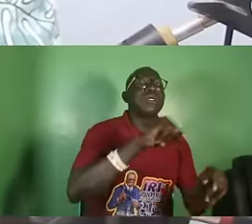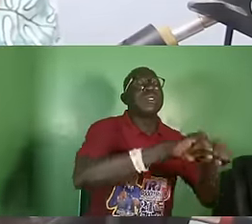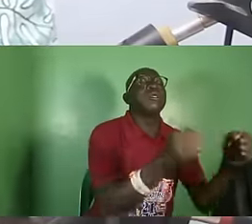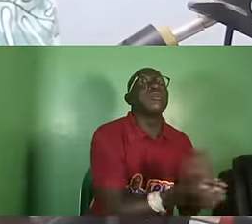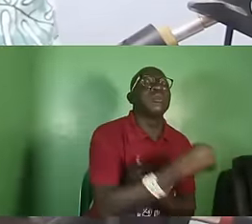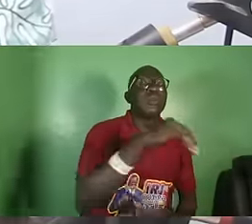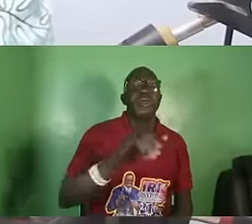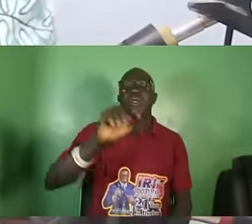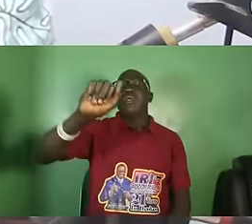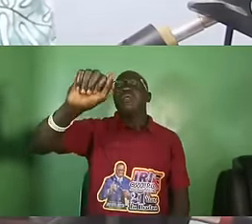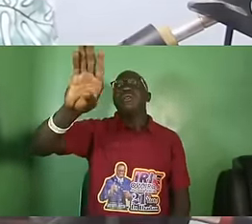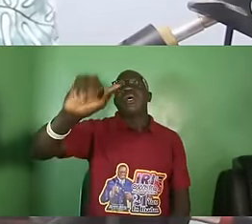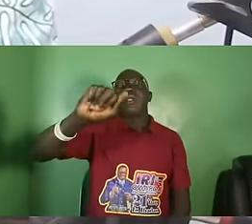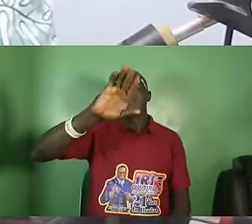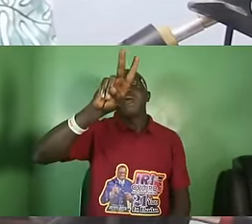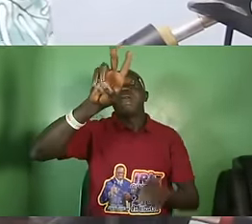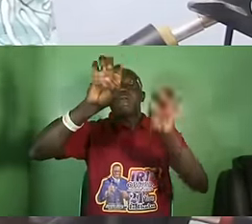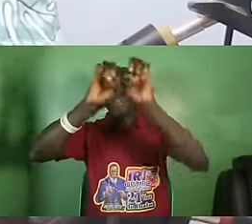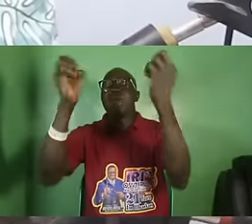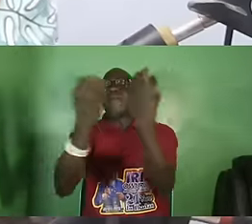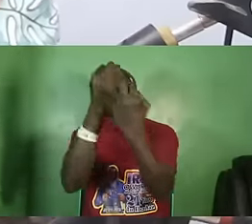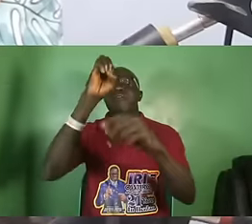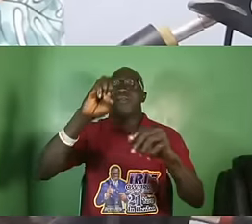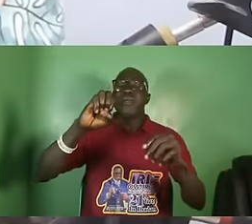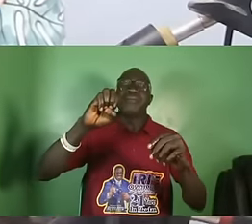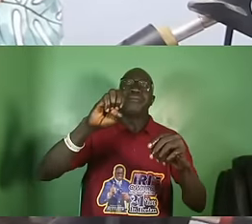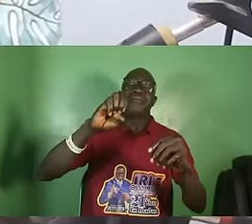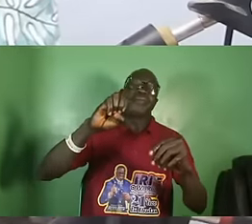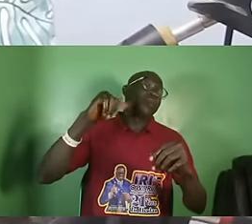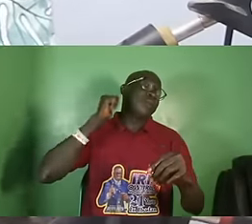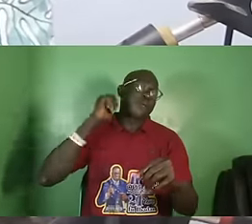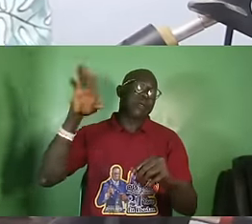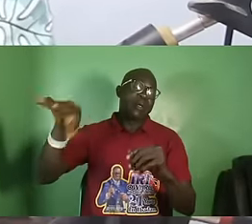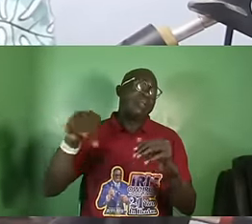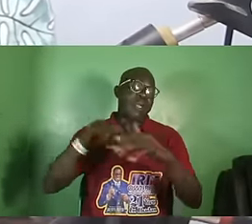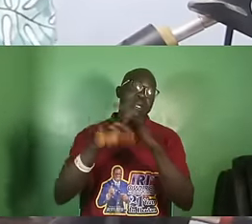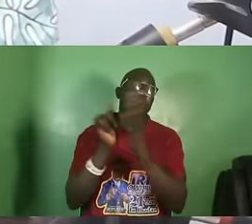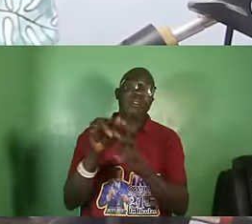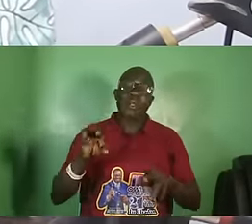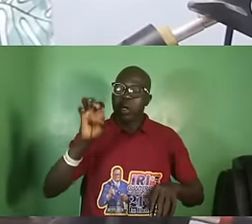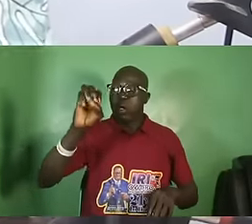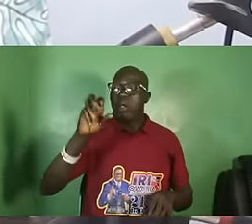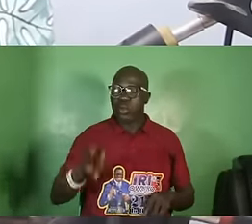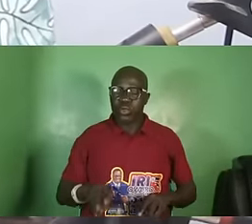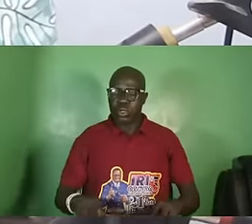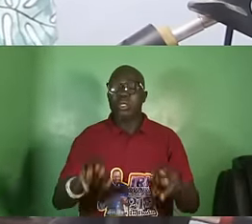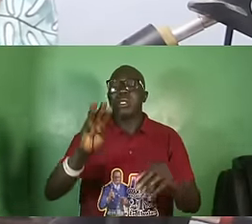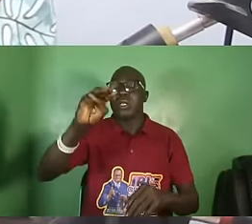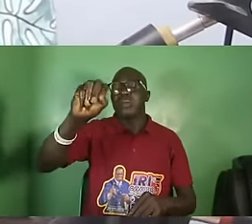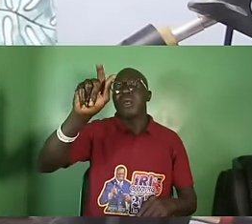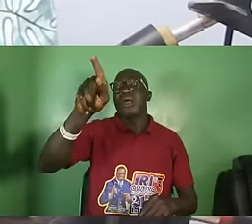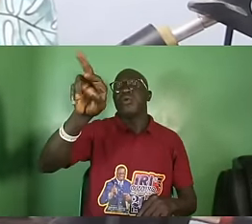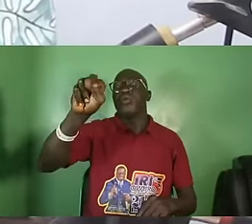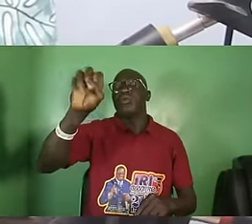me change it. Sarah Event Center. Sarah Event Center. Oh, one there. On a Ewusi Road. Is Ewusi Road. And then Mako in